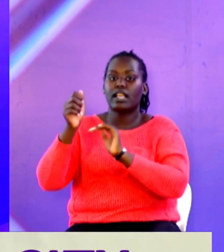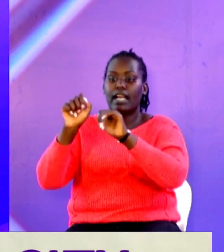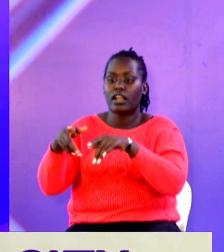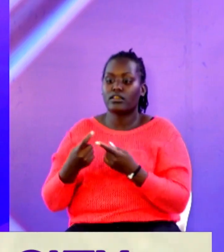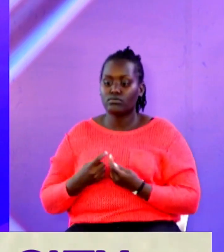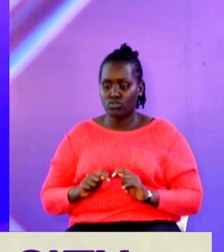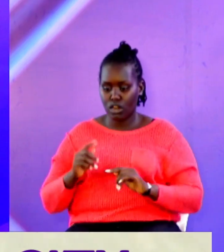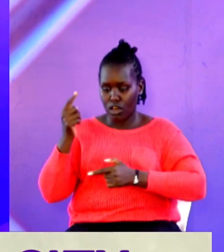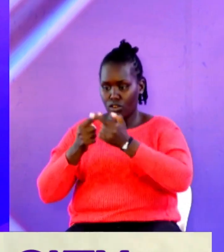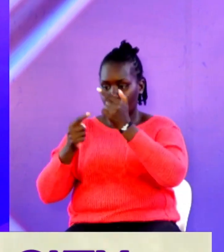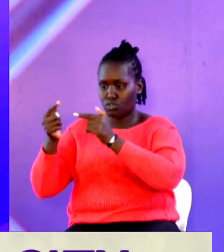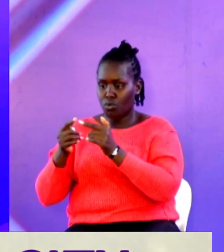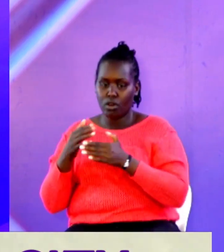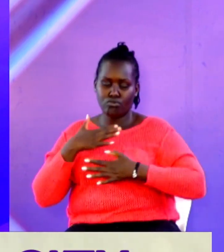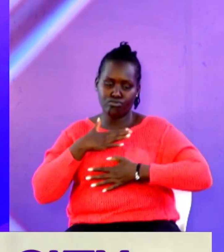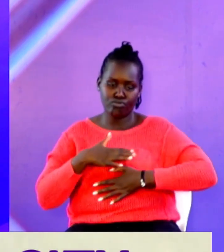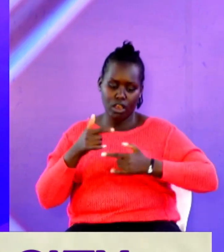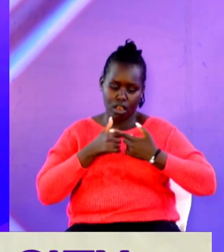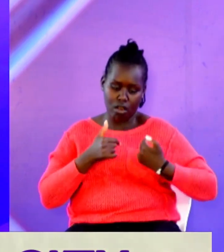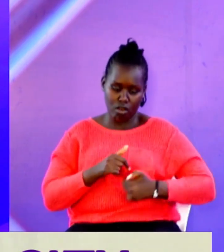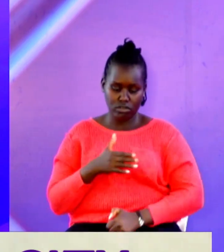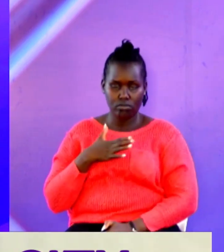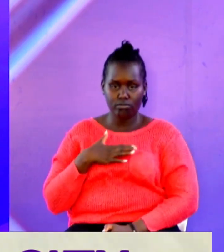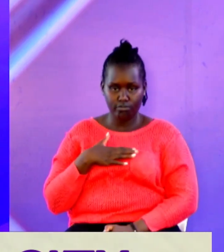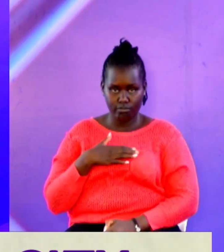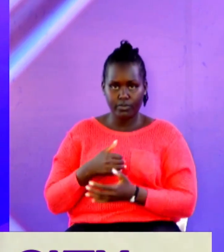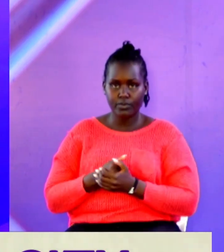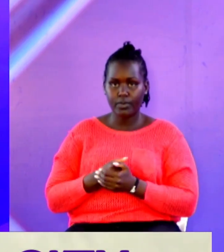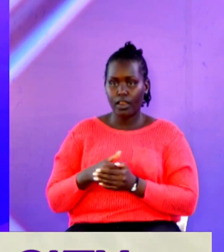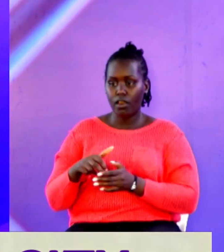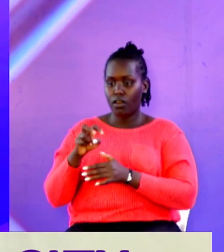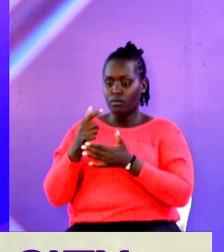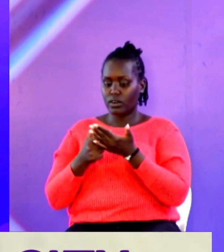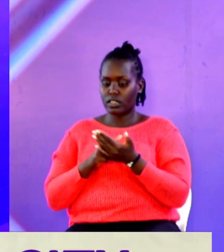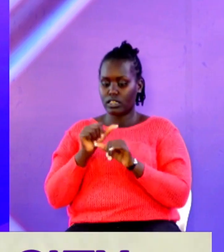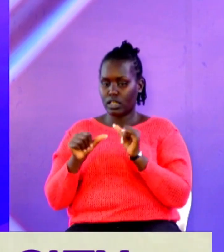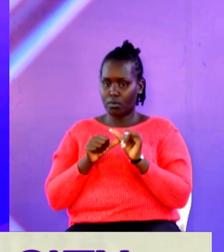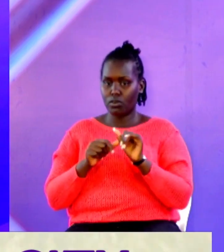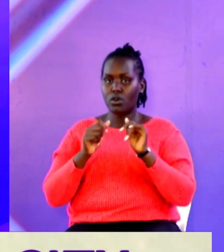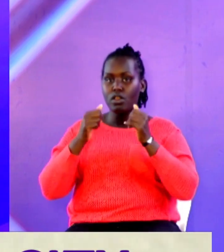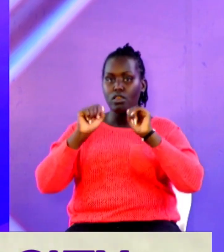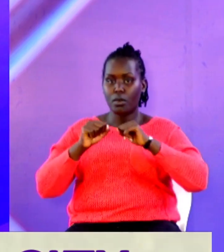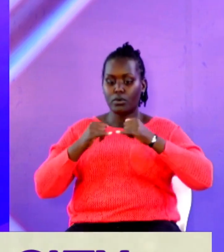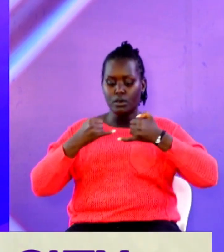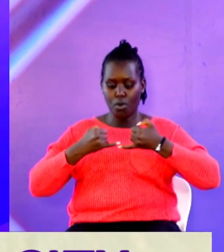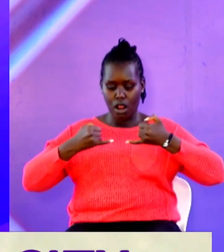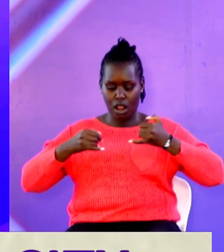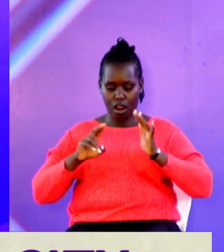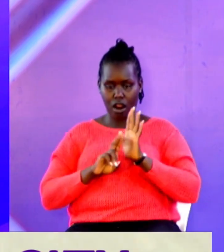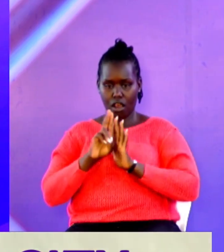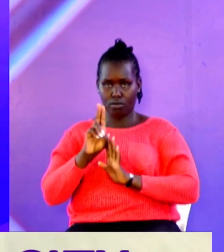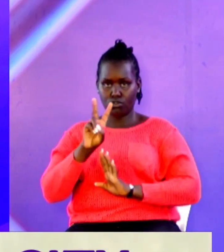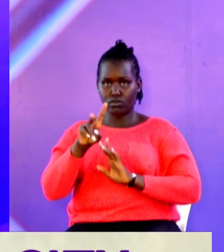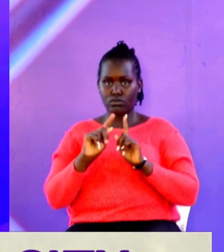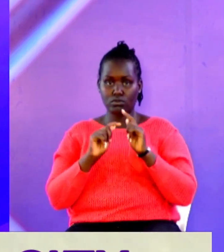win to impress our hearts. Of course, looking at the possible lineups of these two